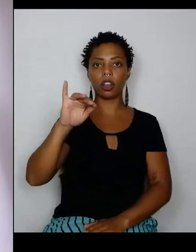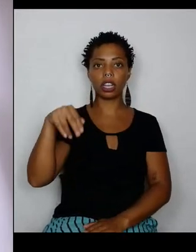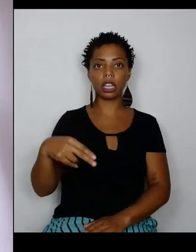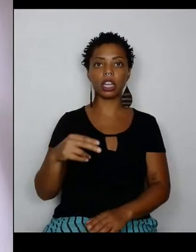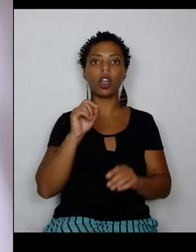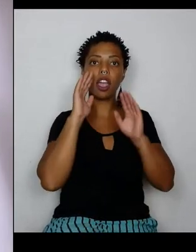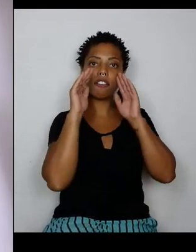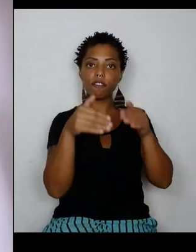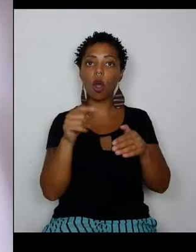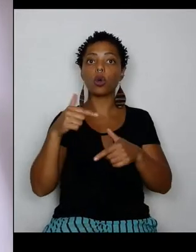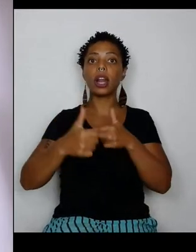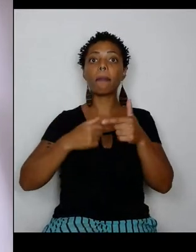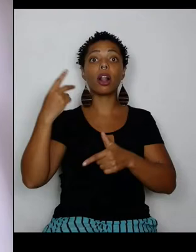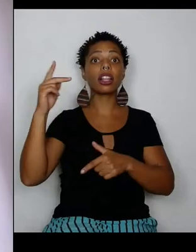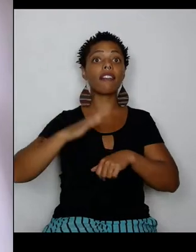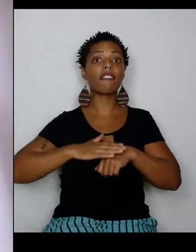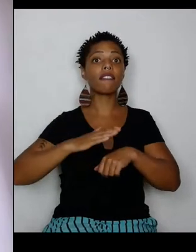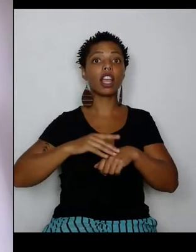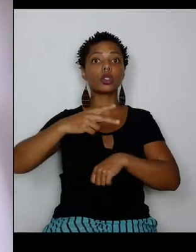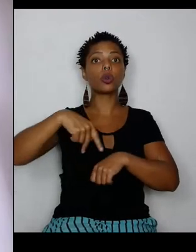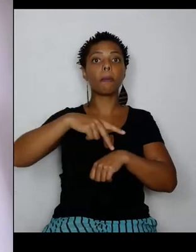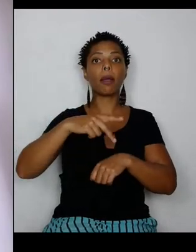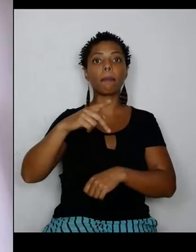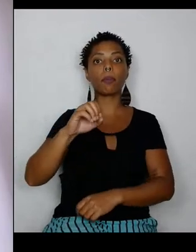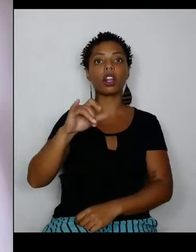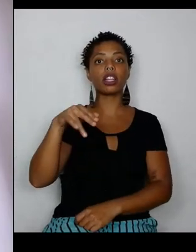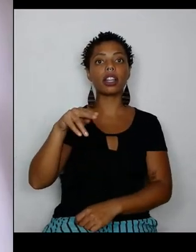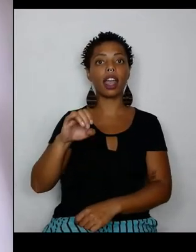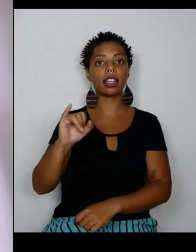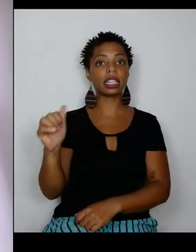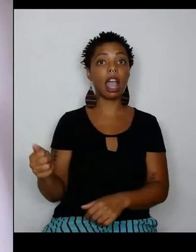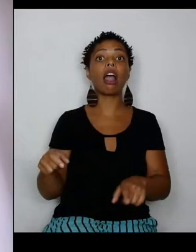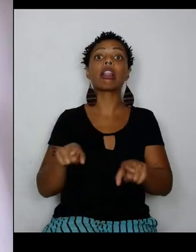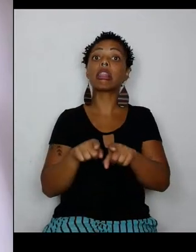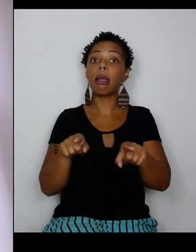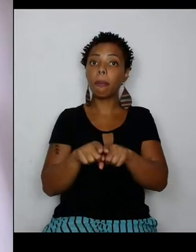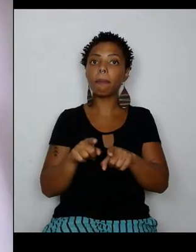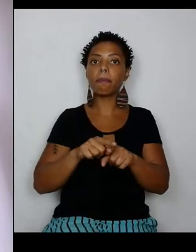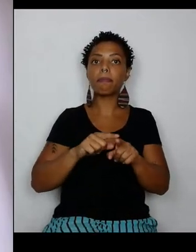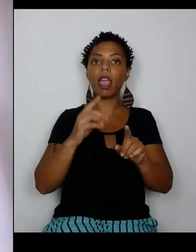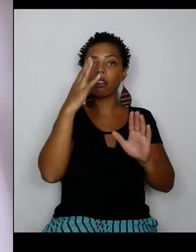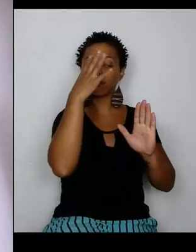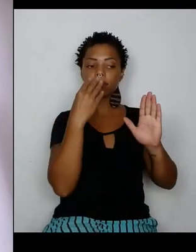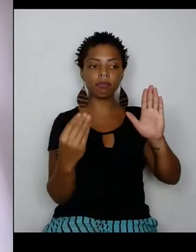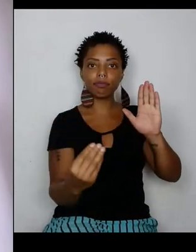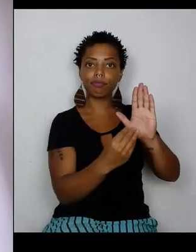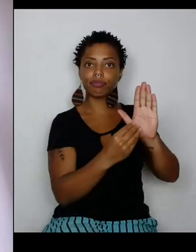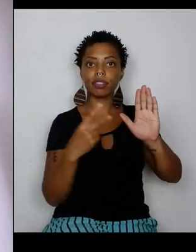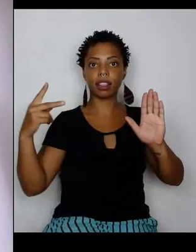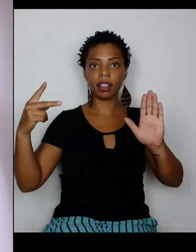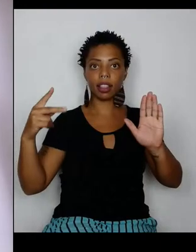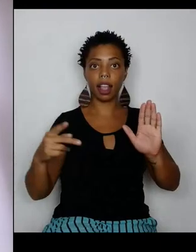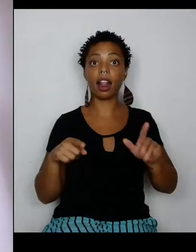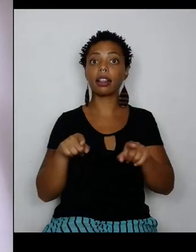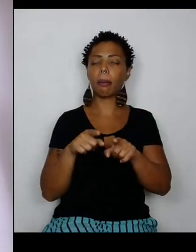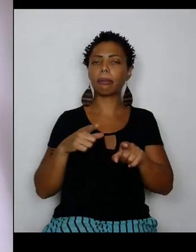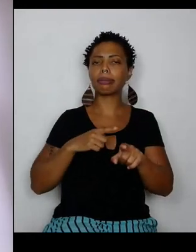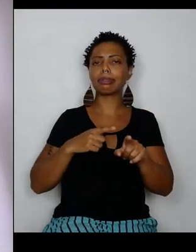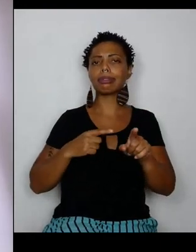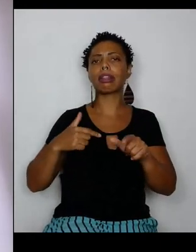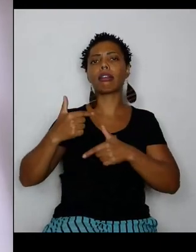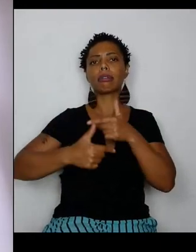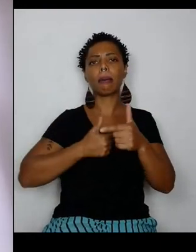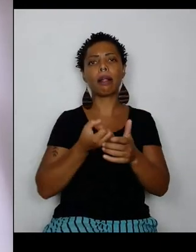focusing on the work produced by gorgon in polynesia as well as his self-portraits the exhibition is financed by